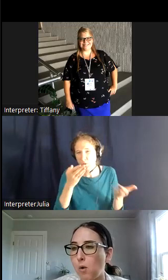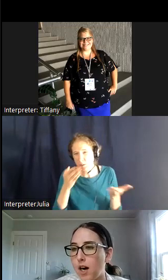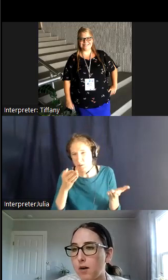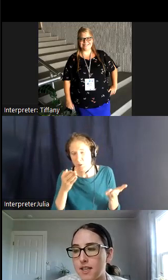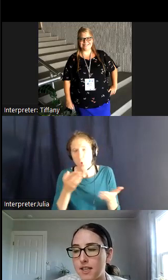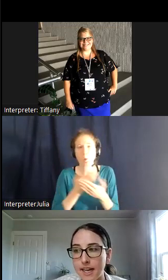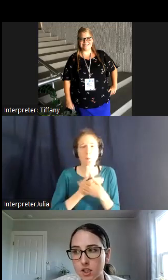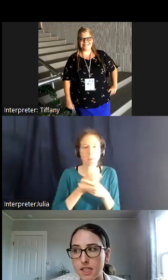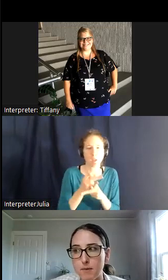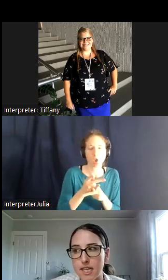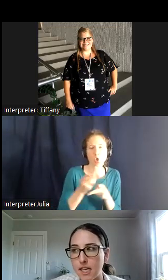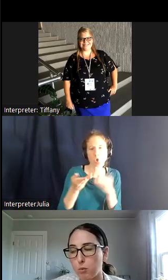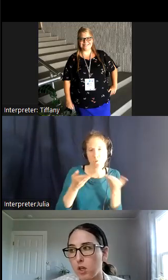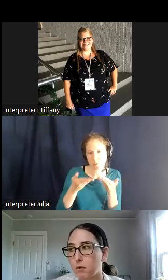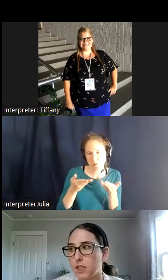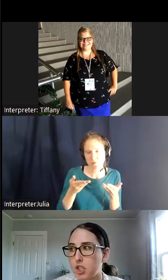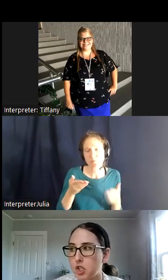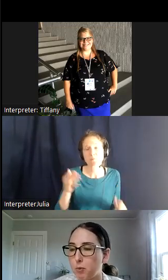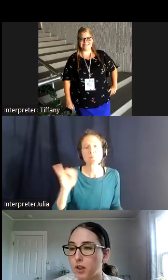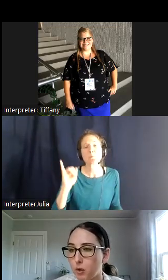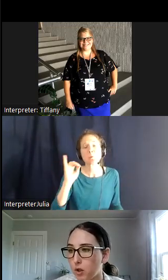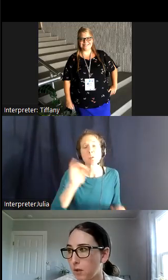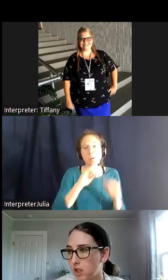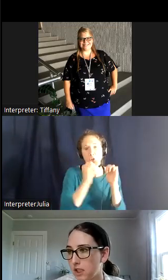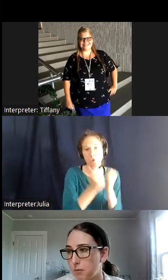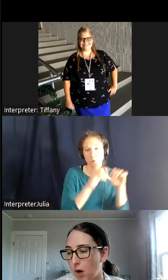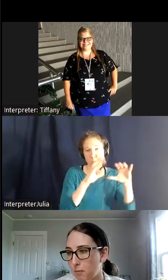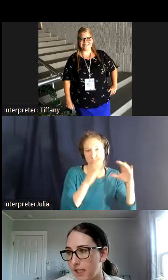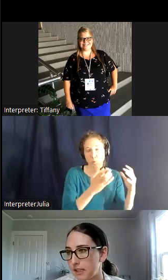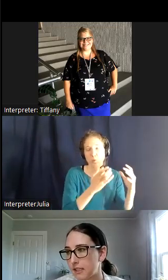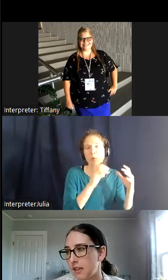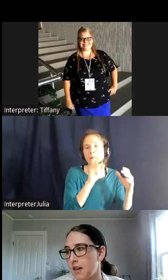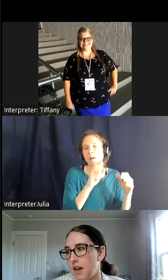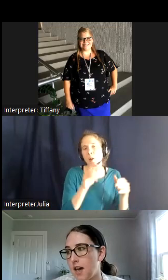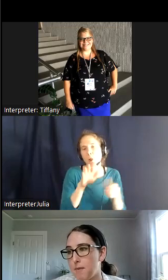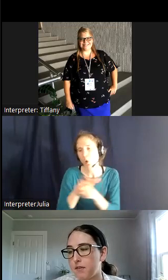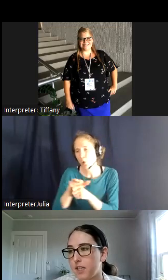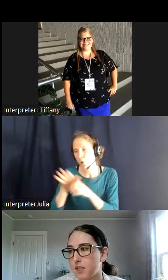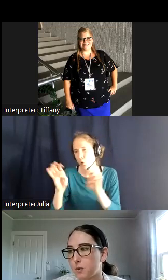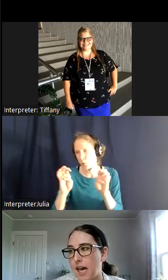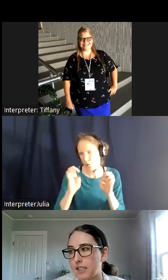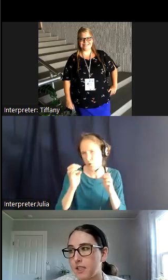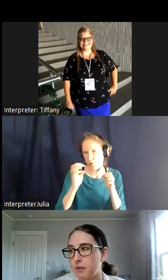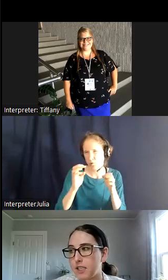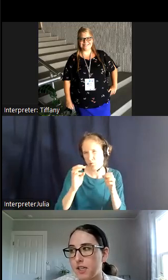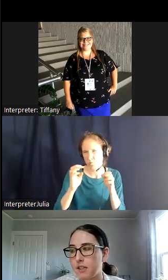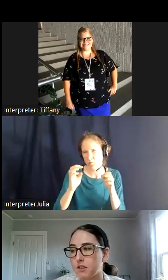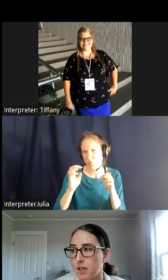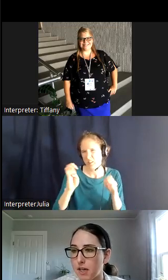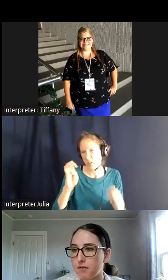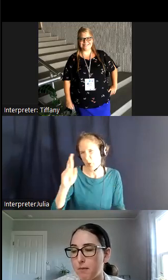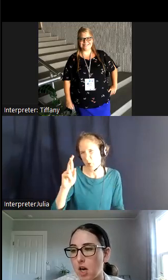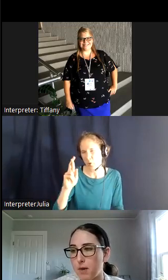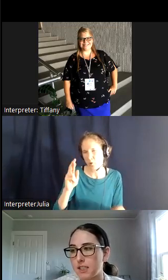there's a requirement that the agency maintain a working relationship with local emergency departments And for individuals actively